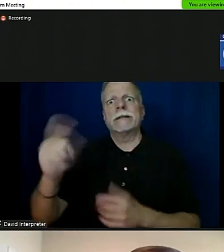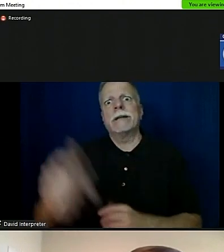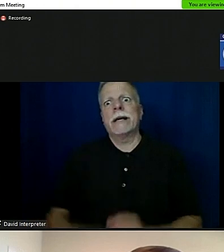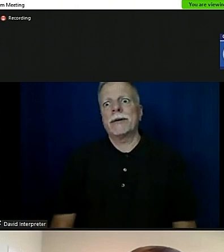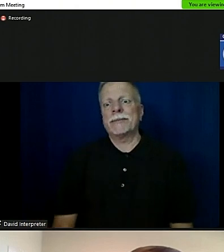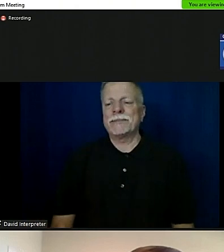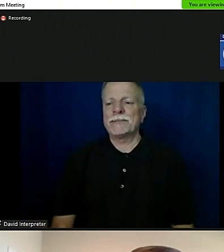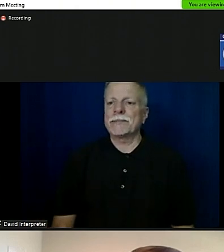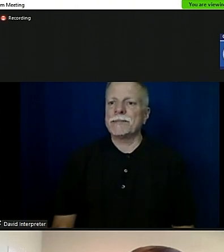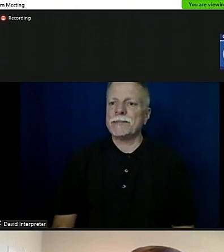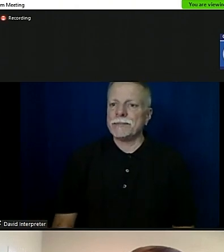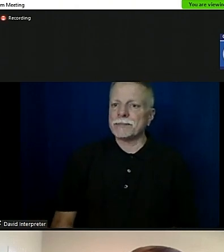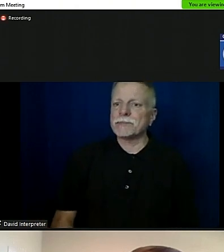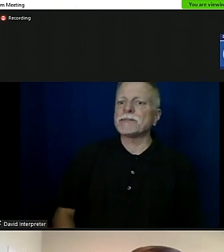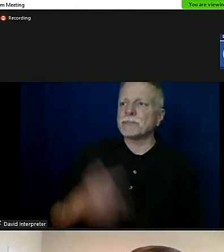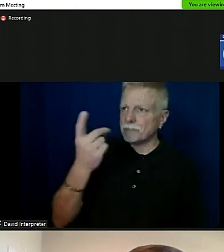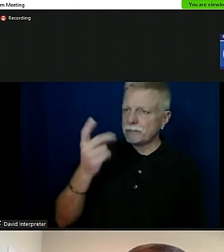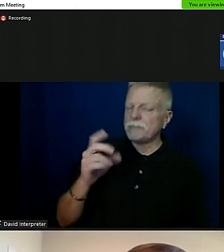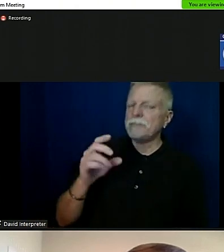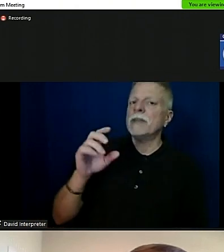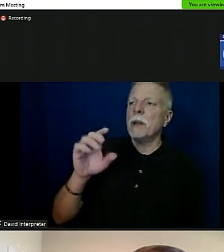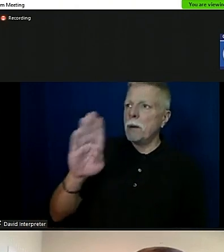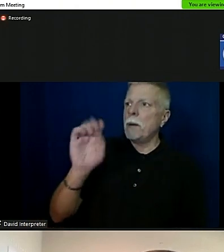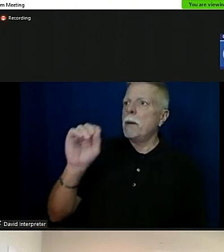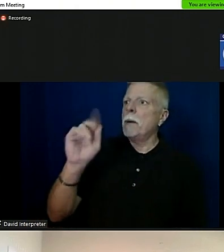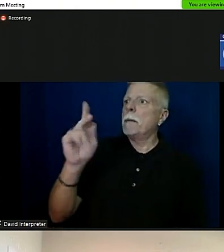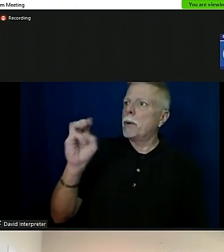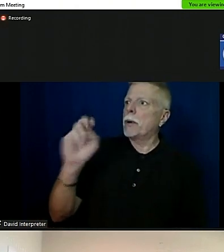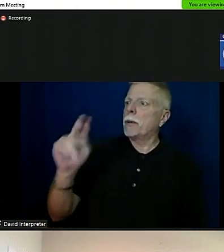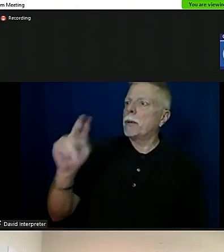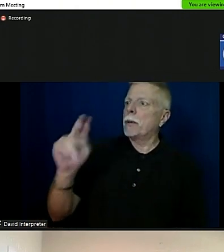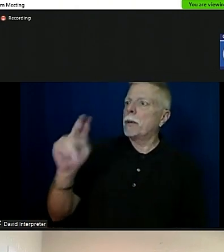Yeah, I would defer other policy